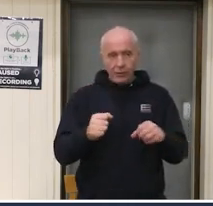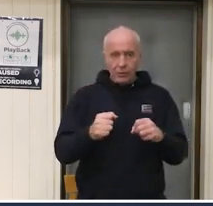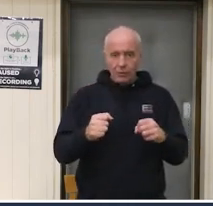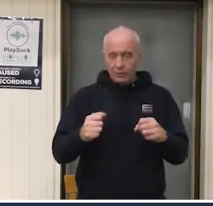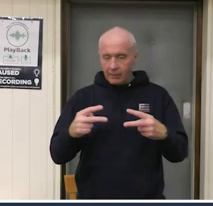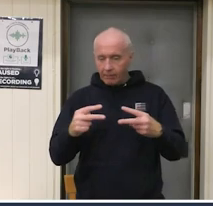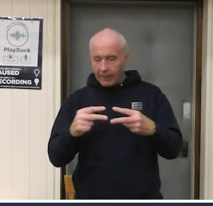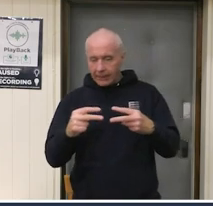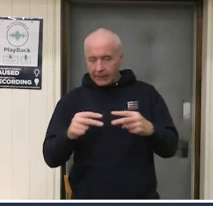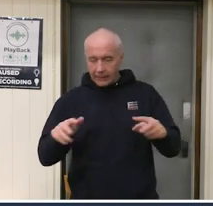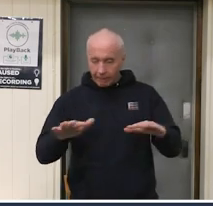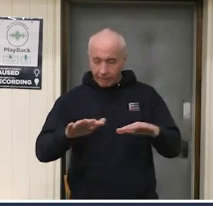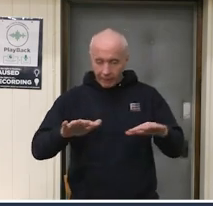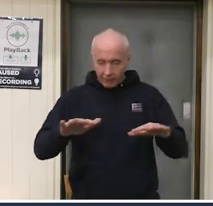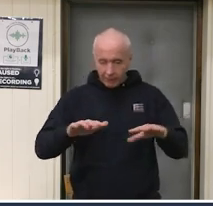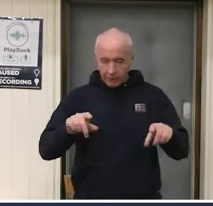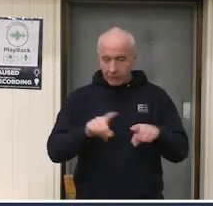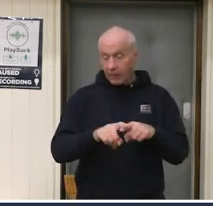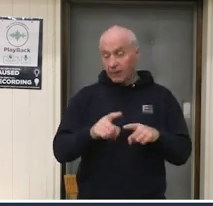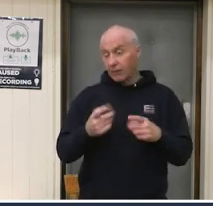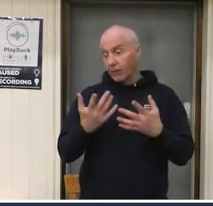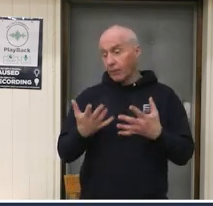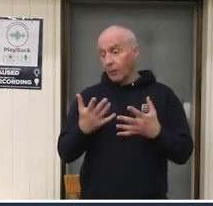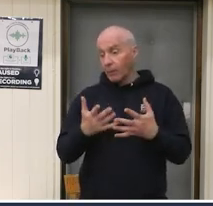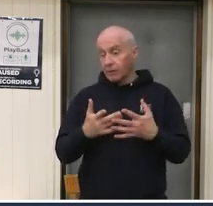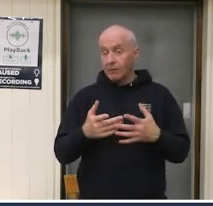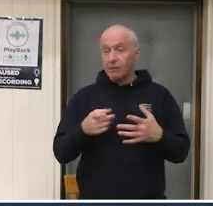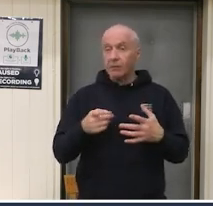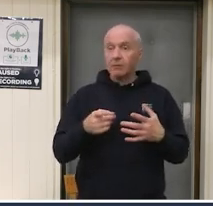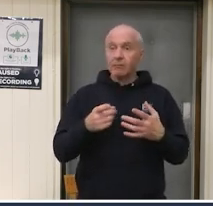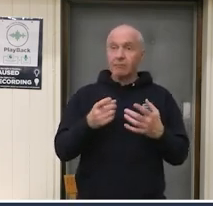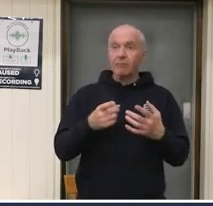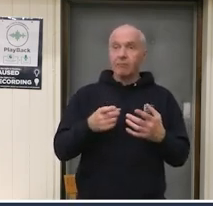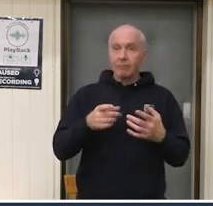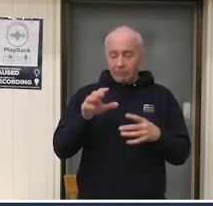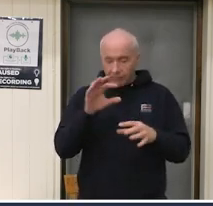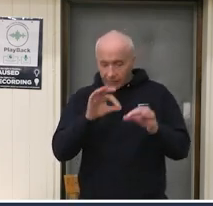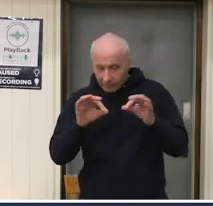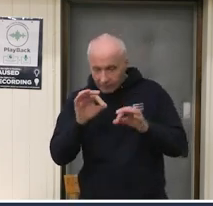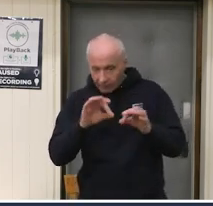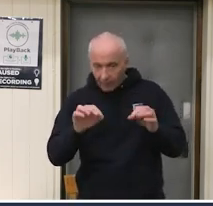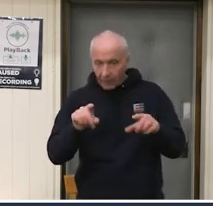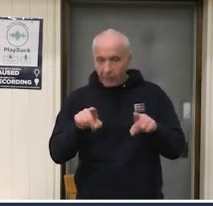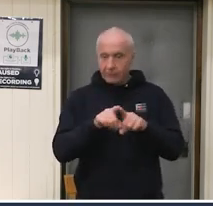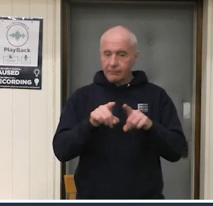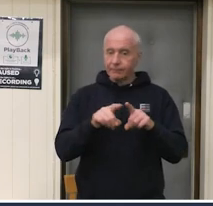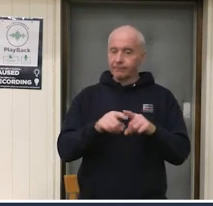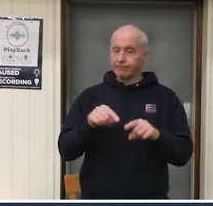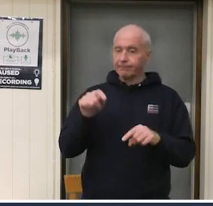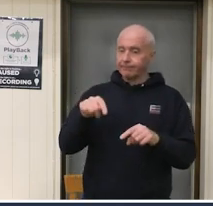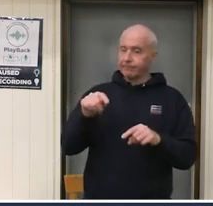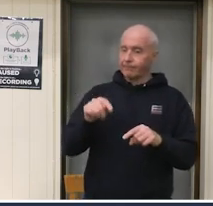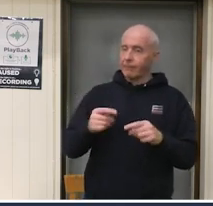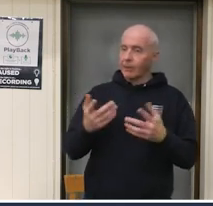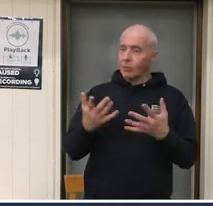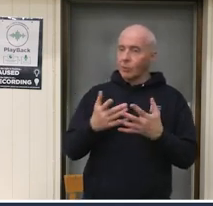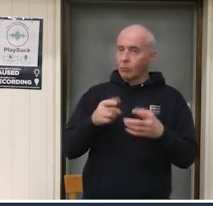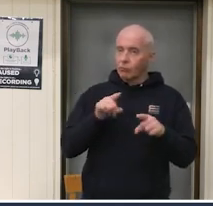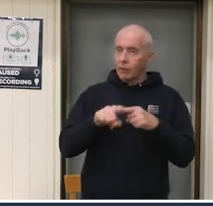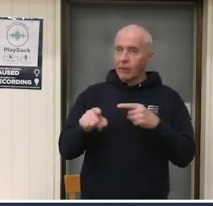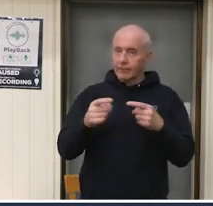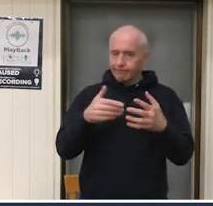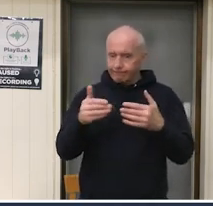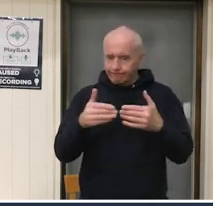hurrah. And there's experiments going on at devices at Cullum, which is where the jet is based, in order to solve this stuff.